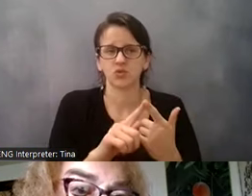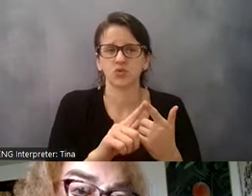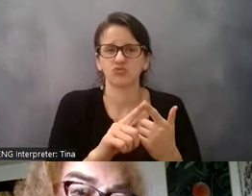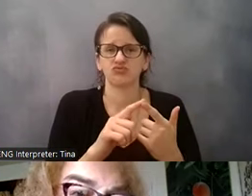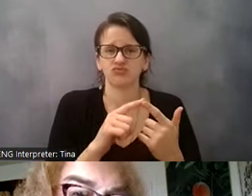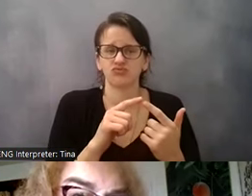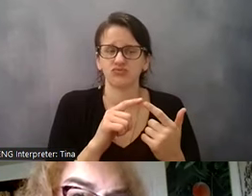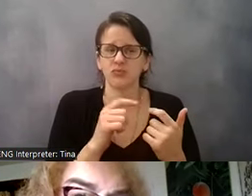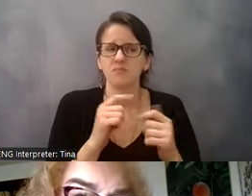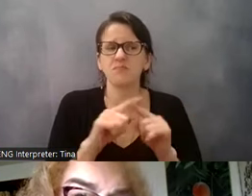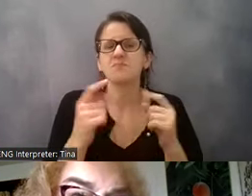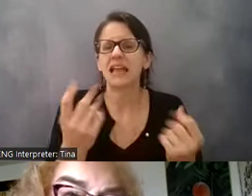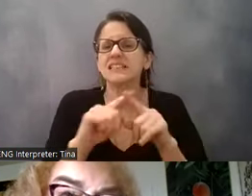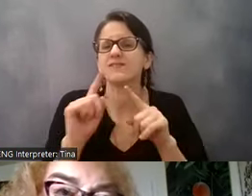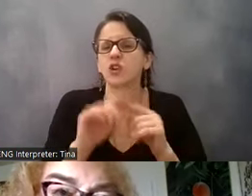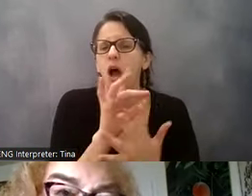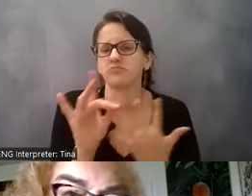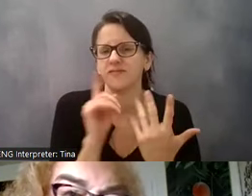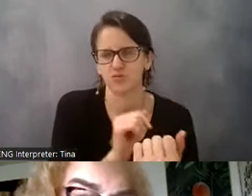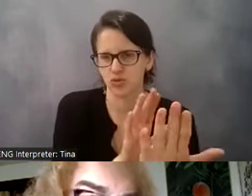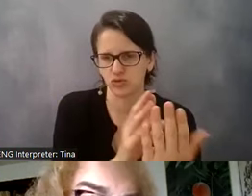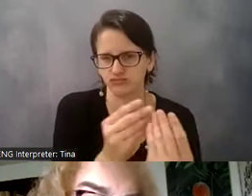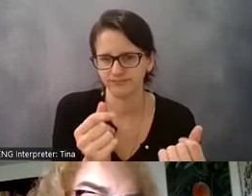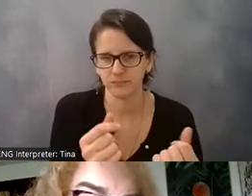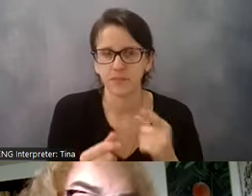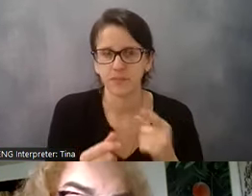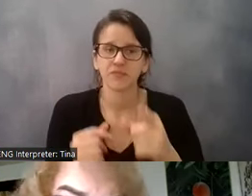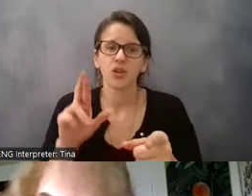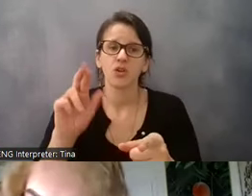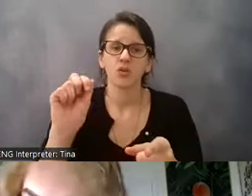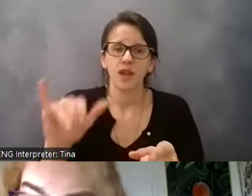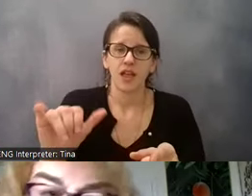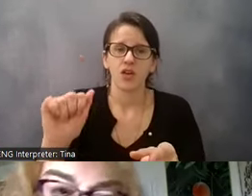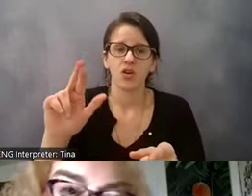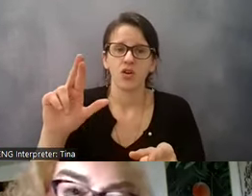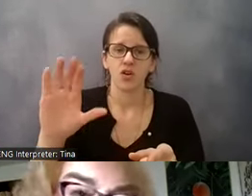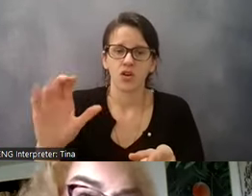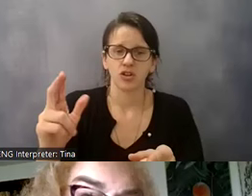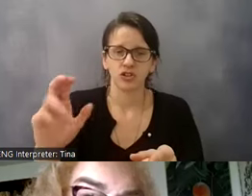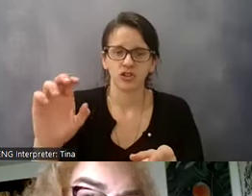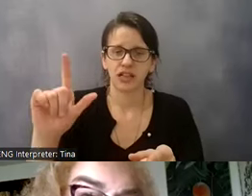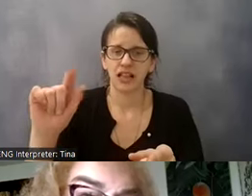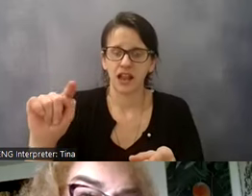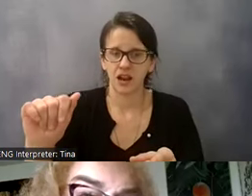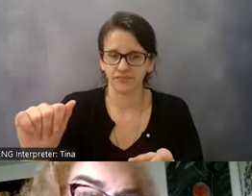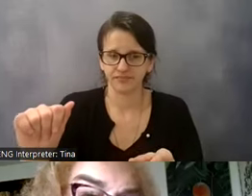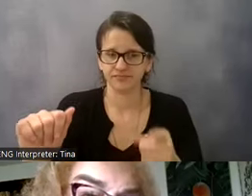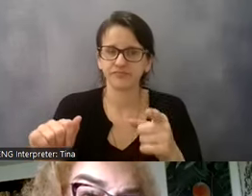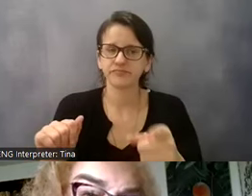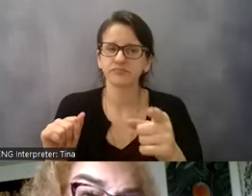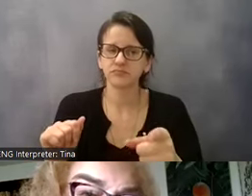Now, soil aggregation, that's a photo of Ray Archuleta. Ray is the iconic